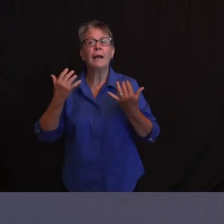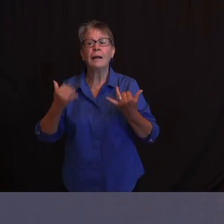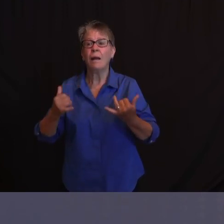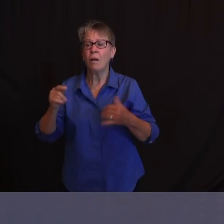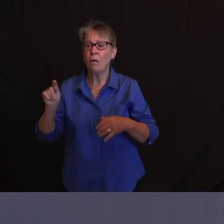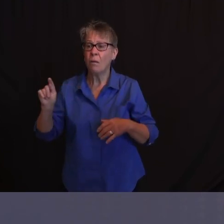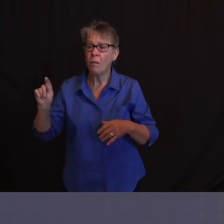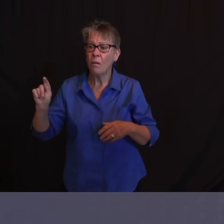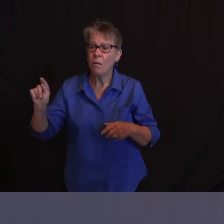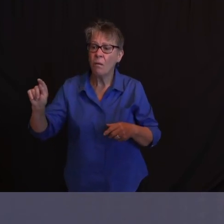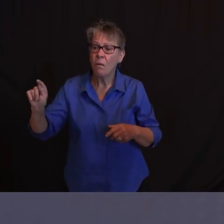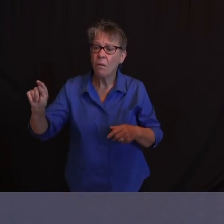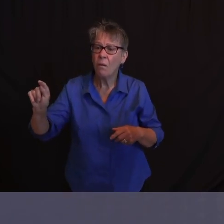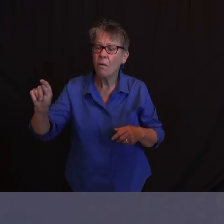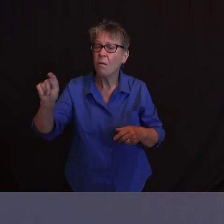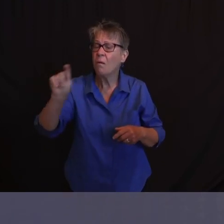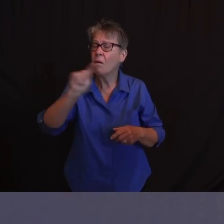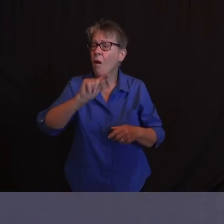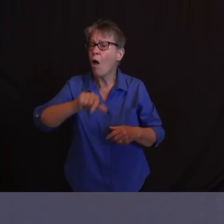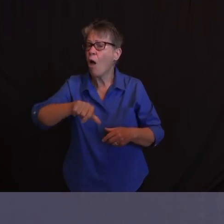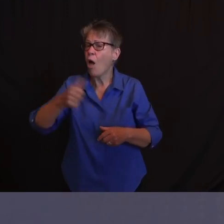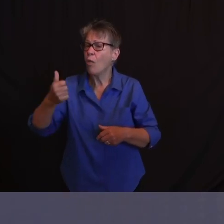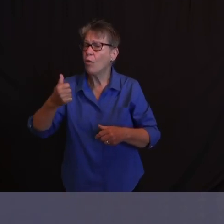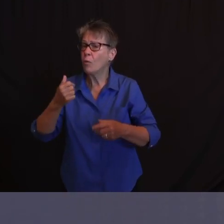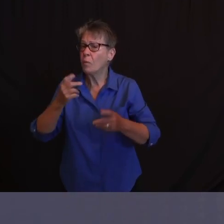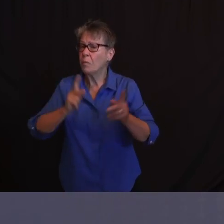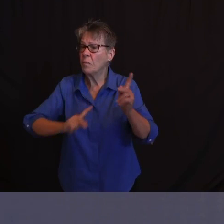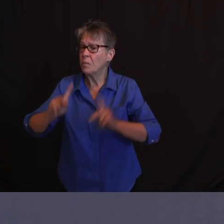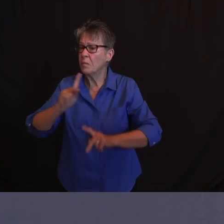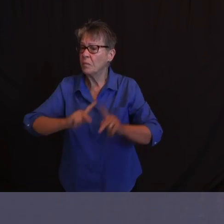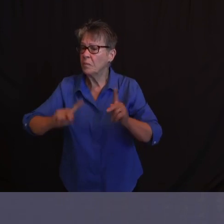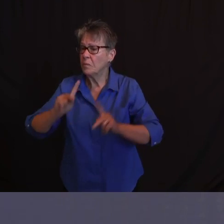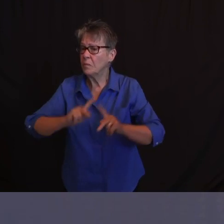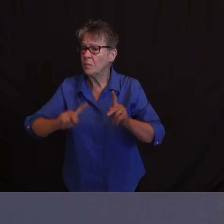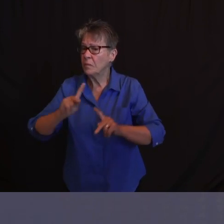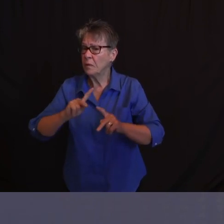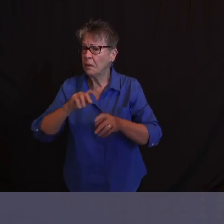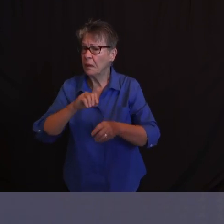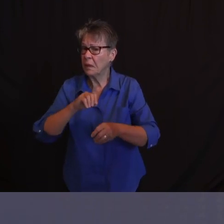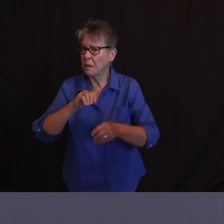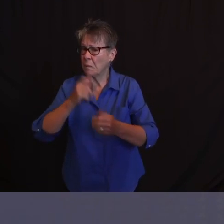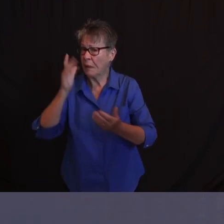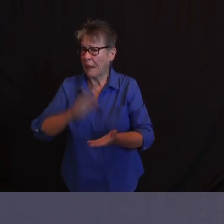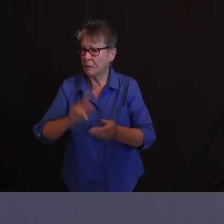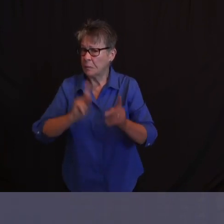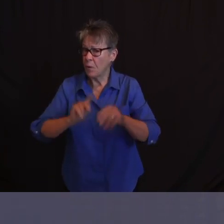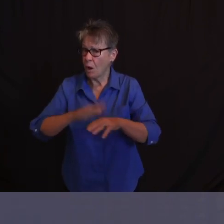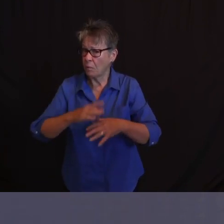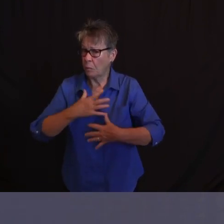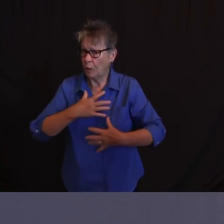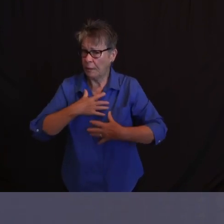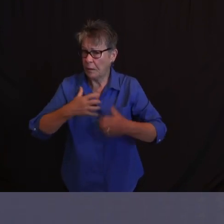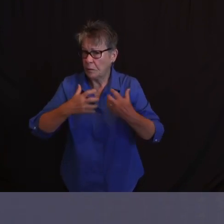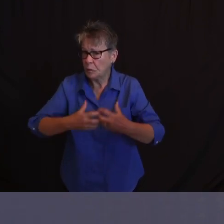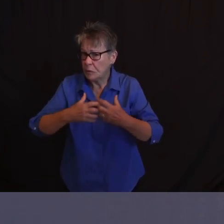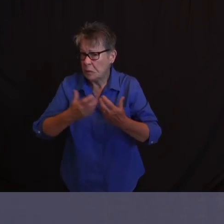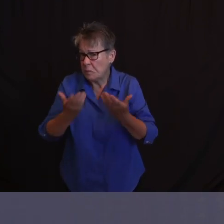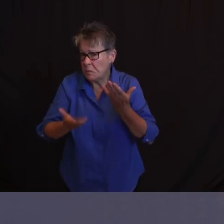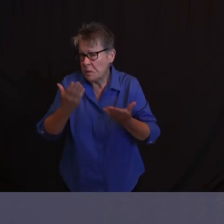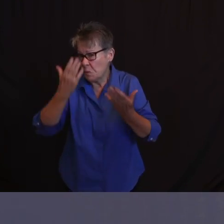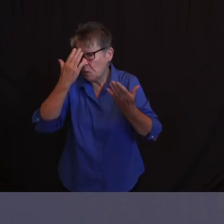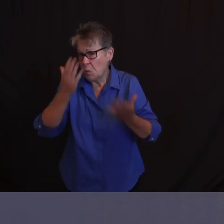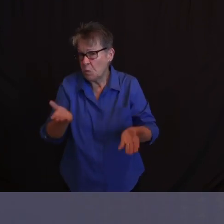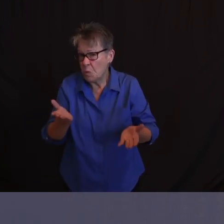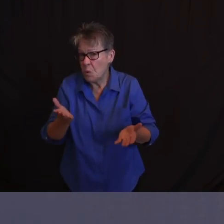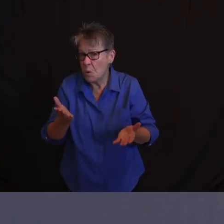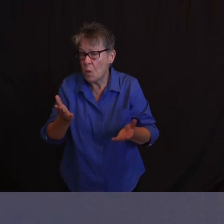I believe we are as accurate but also as conservative as any state that we know of